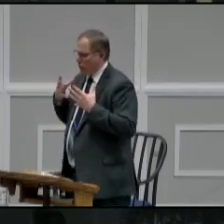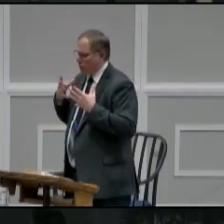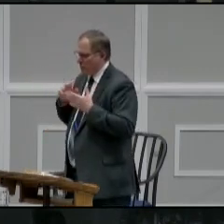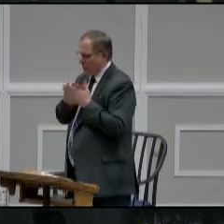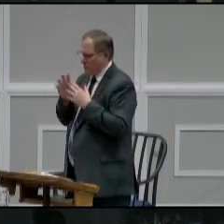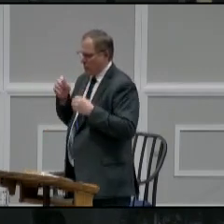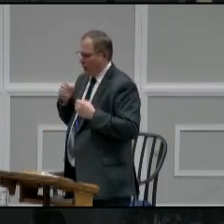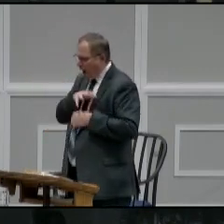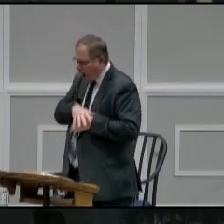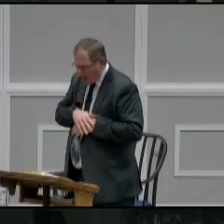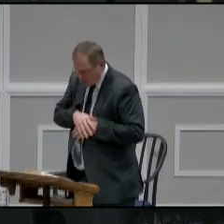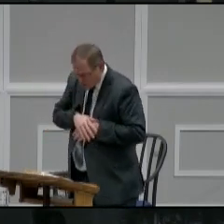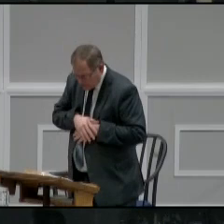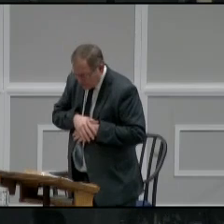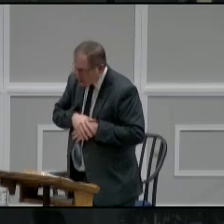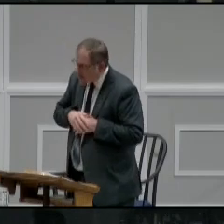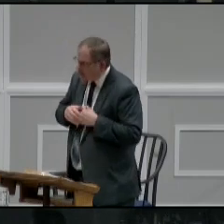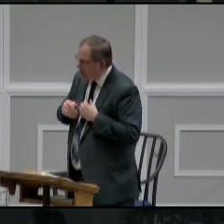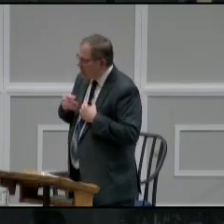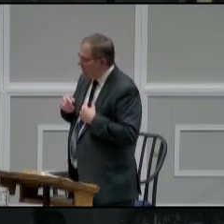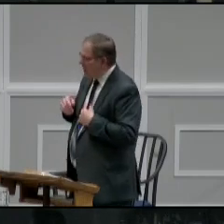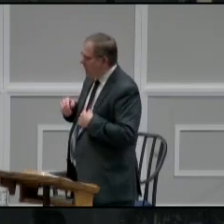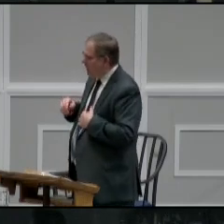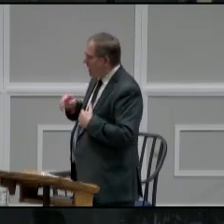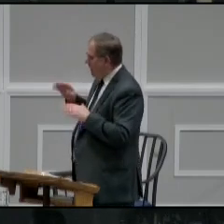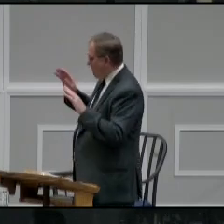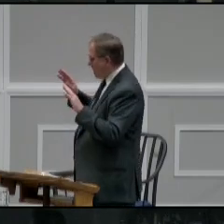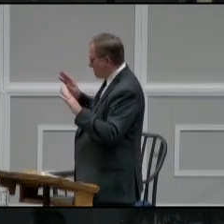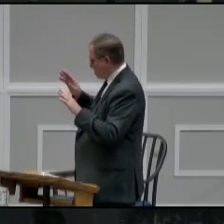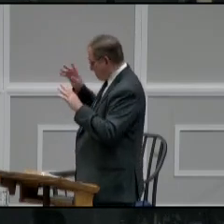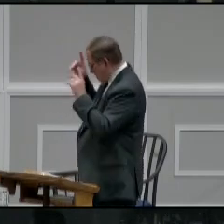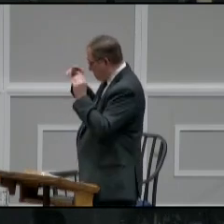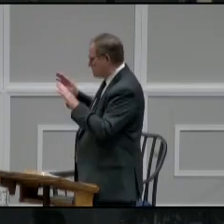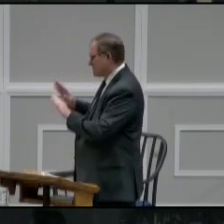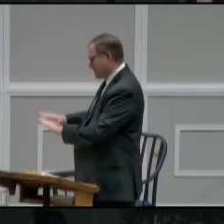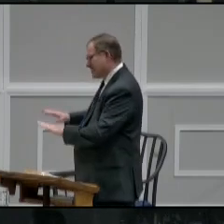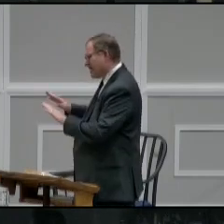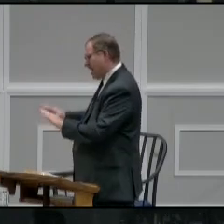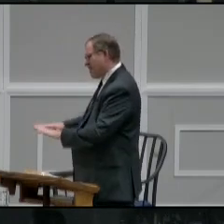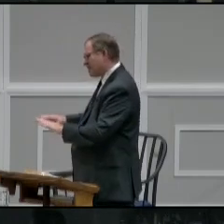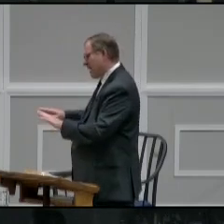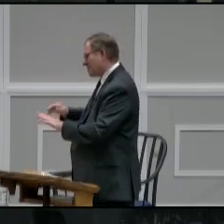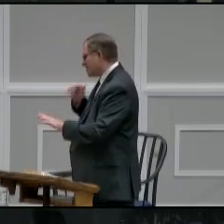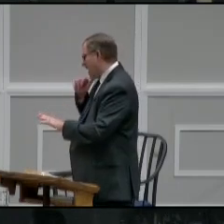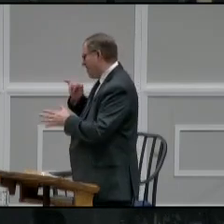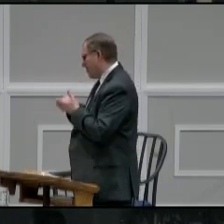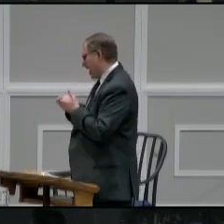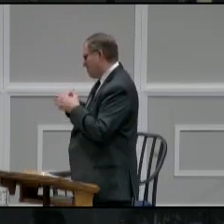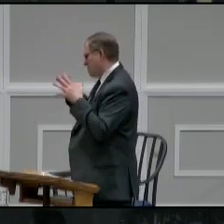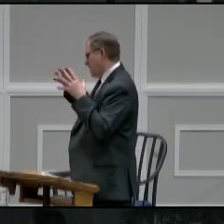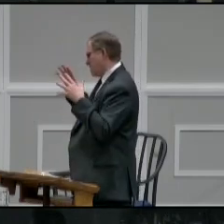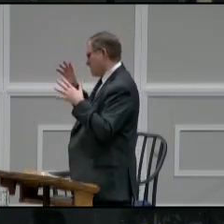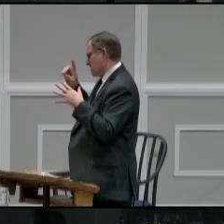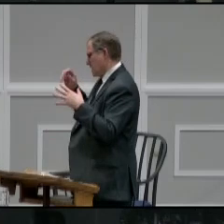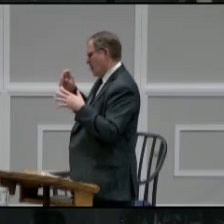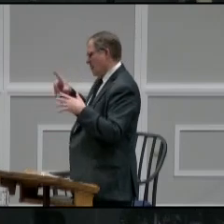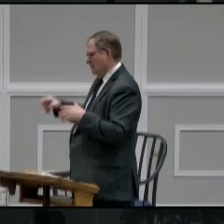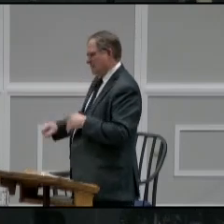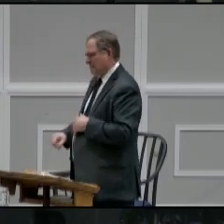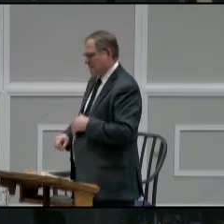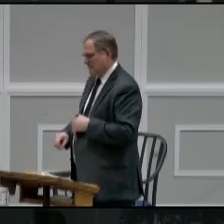Can I put that in our vernacular? Moses, calm down. It's not that big a deal. Uh-oh.